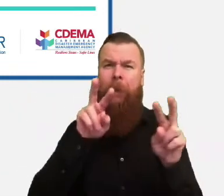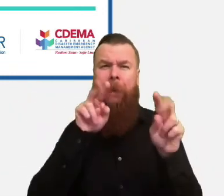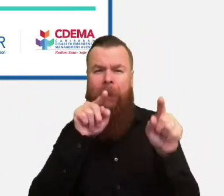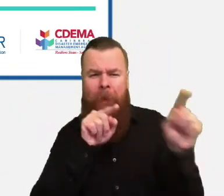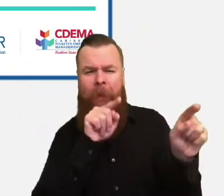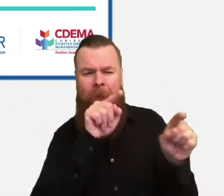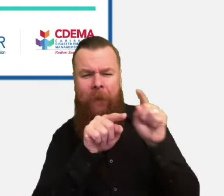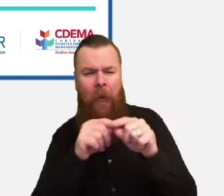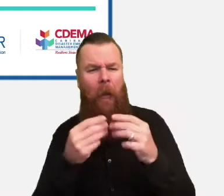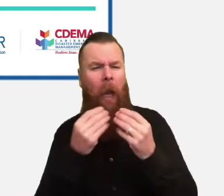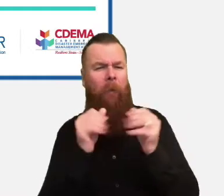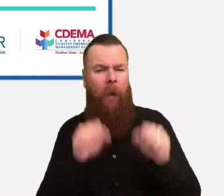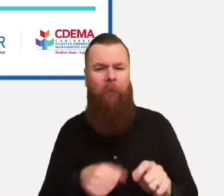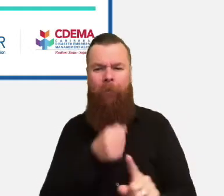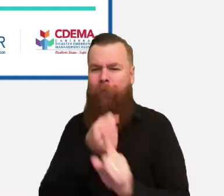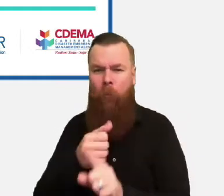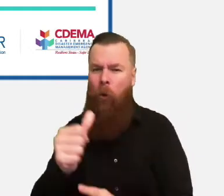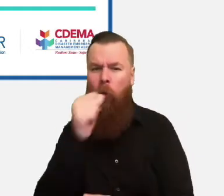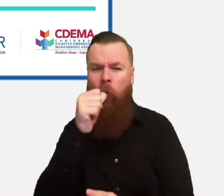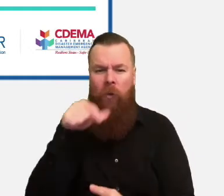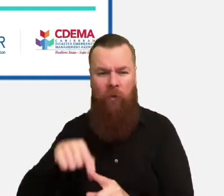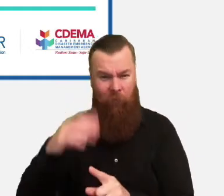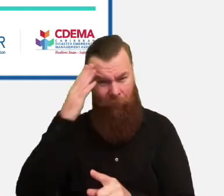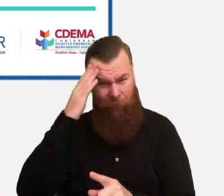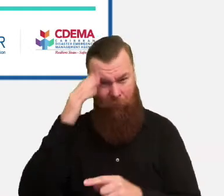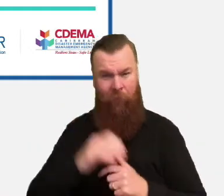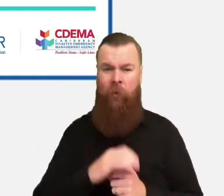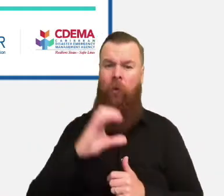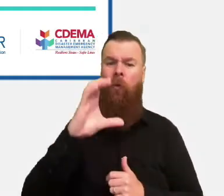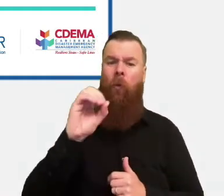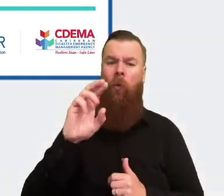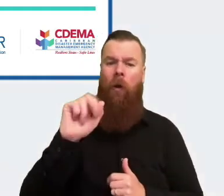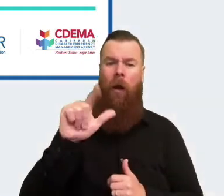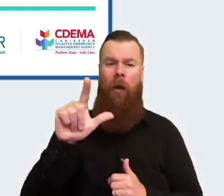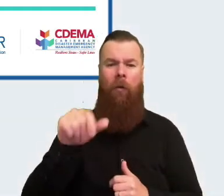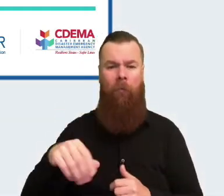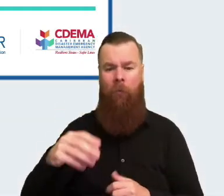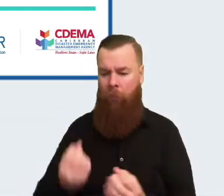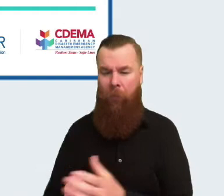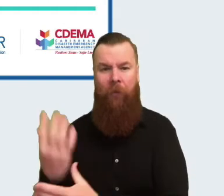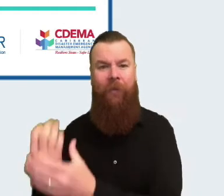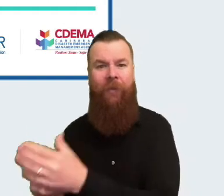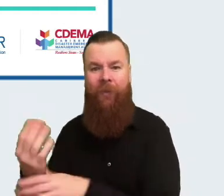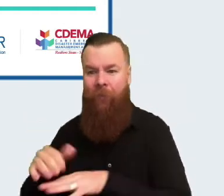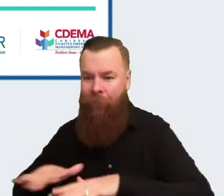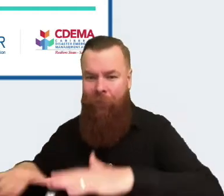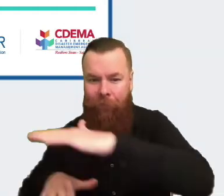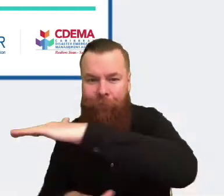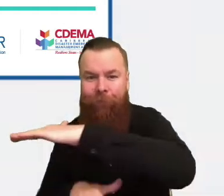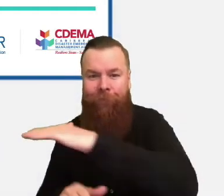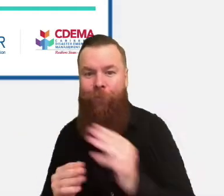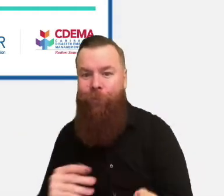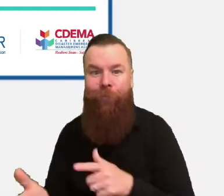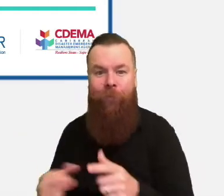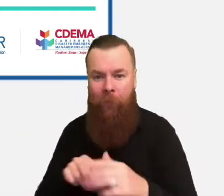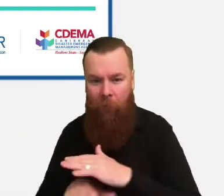for erosion. And what they've done is modeled the importance of the longevity of the coral reefs. So, and